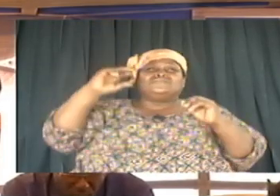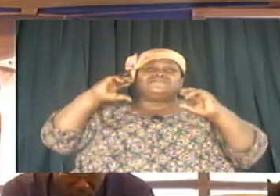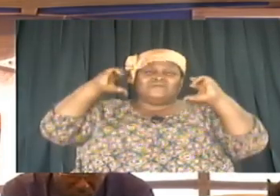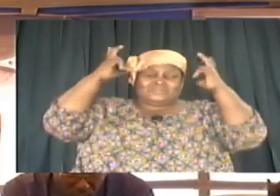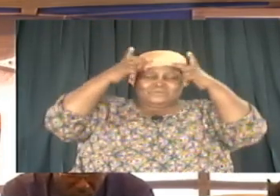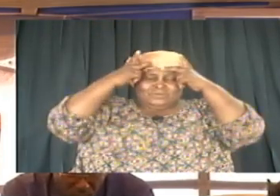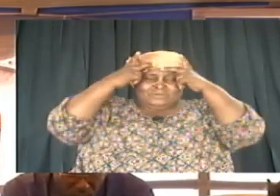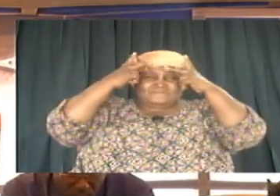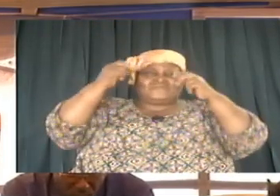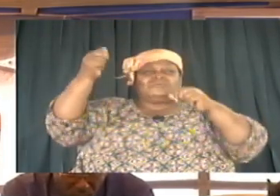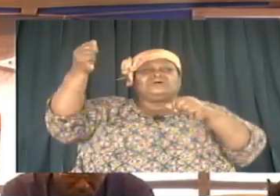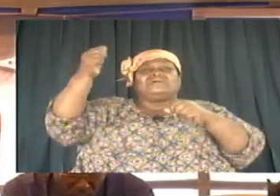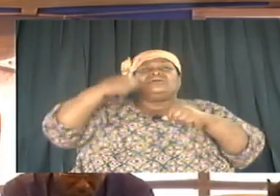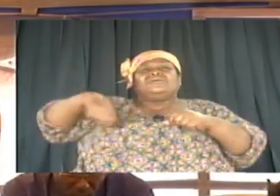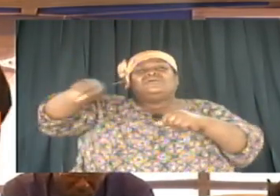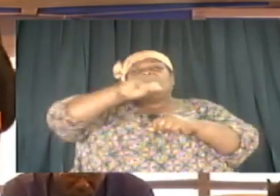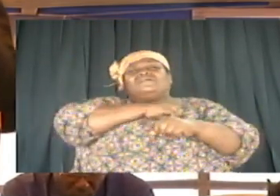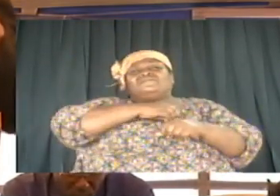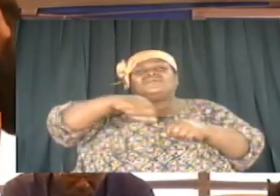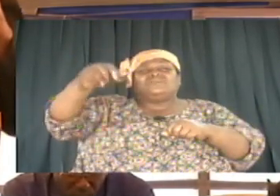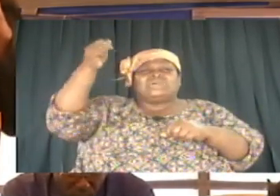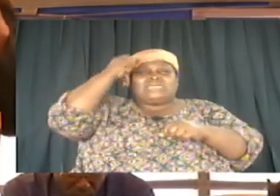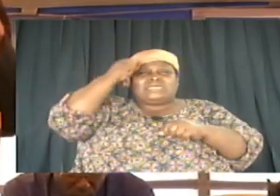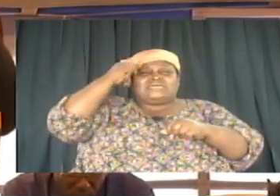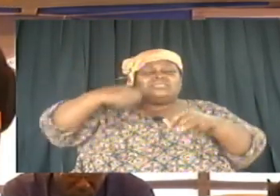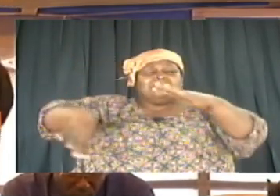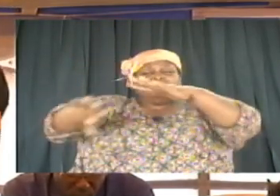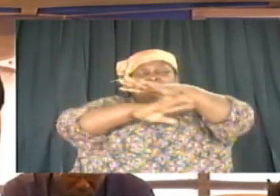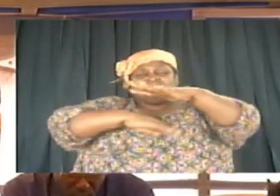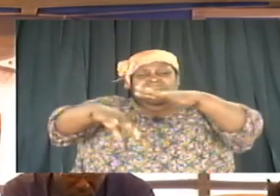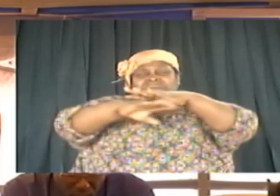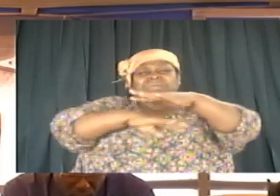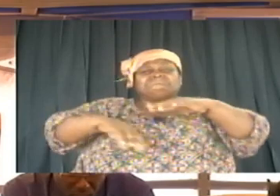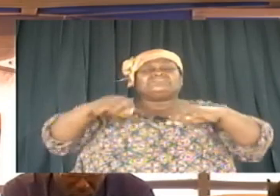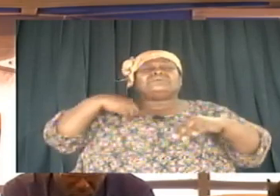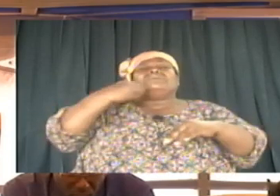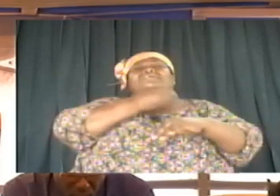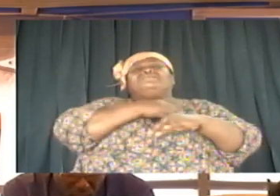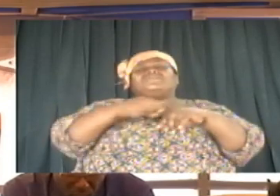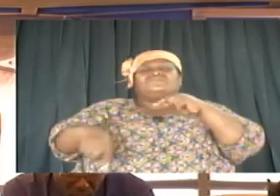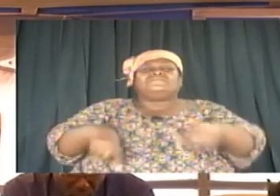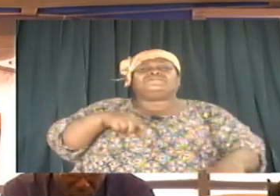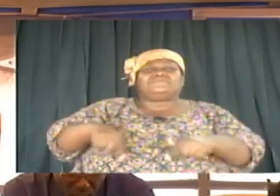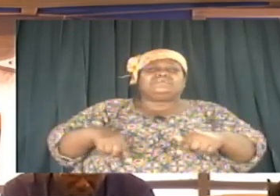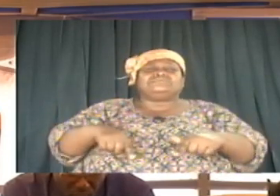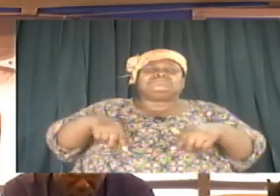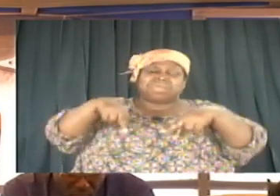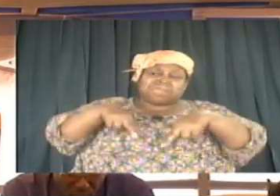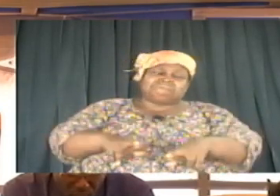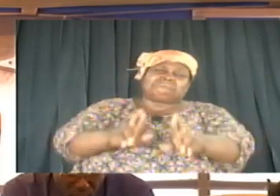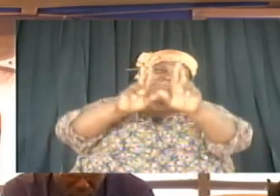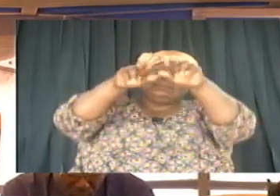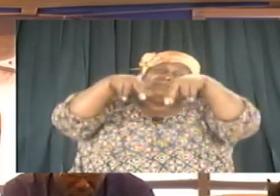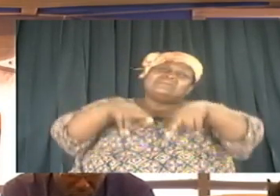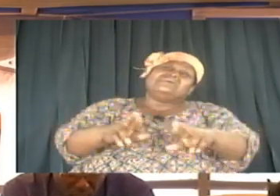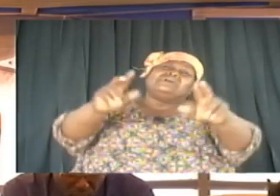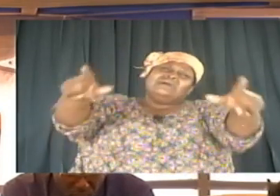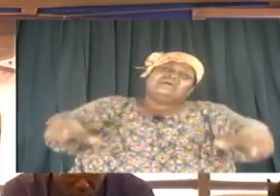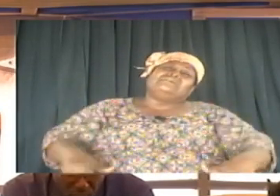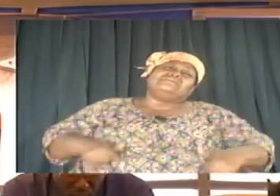our heads to the sole of our feet, let the rivers of living water flow over